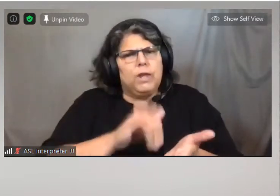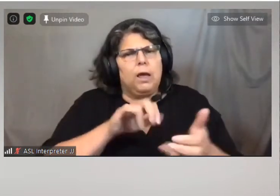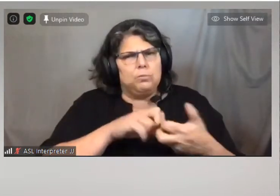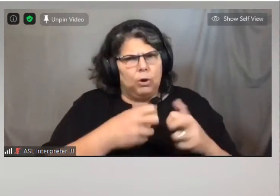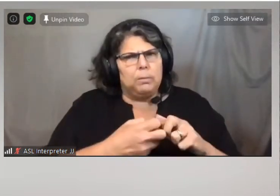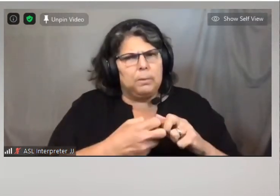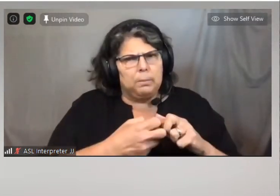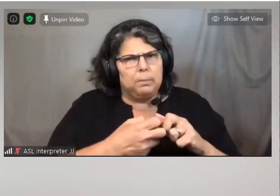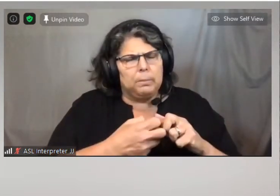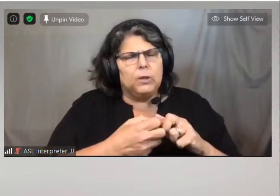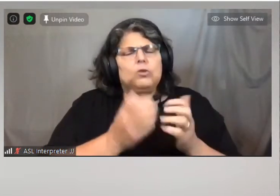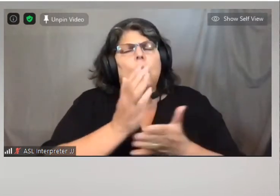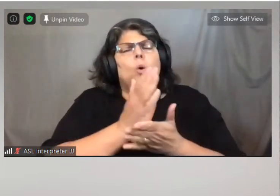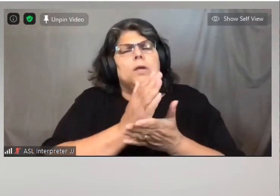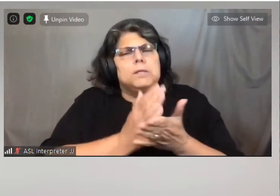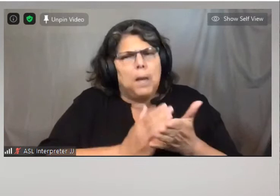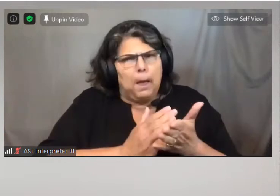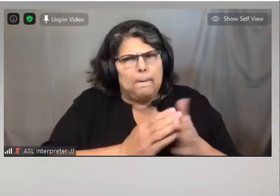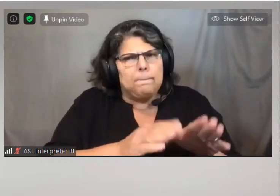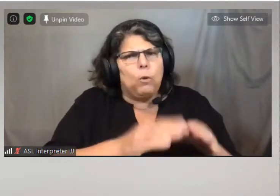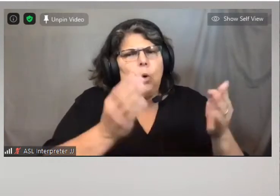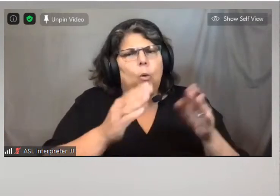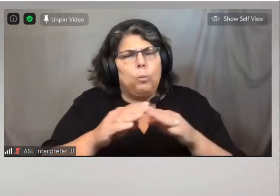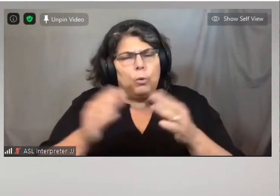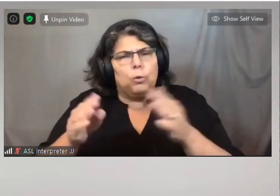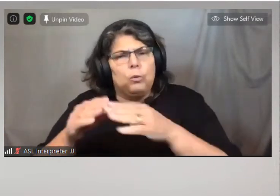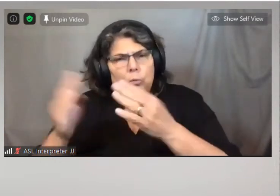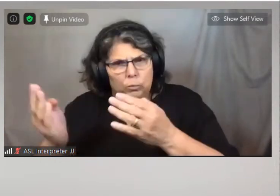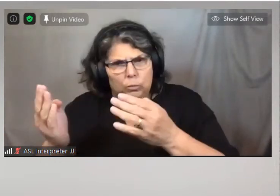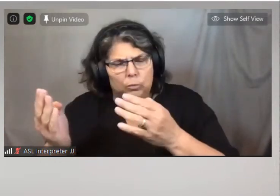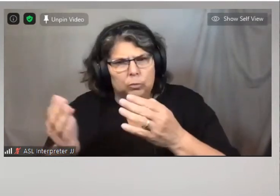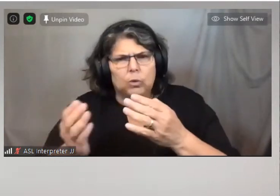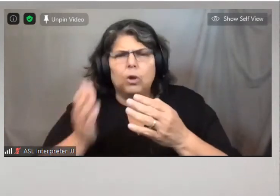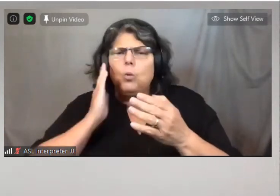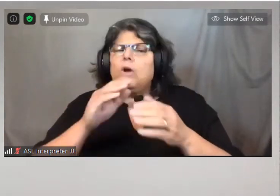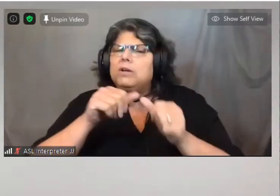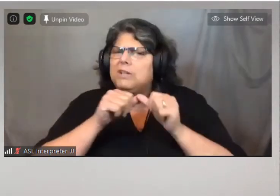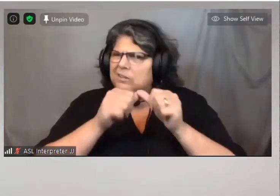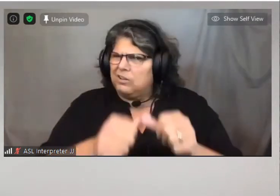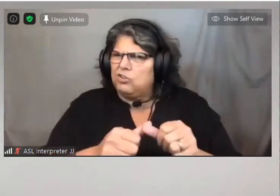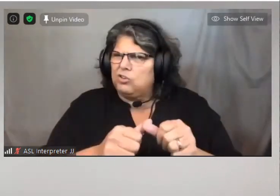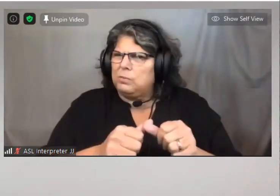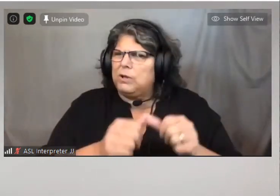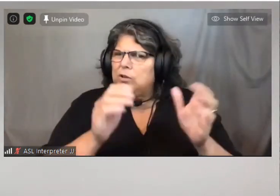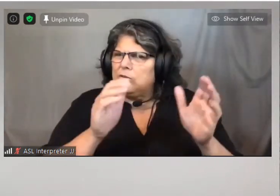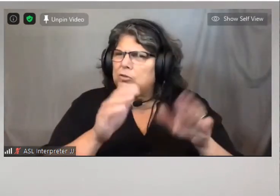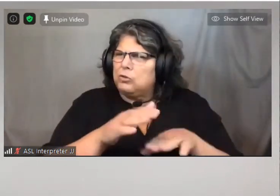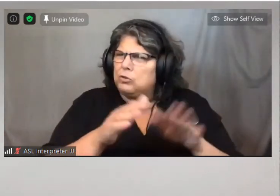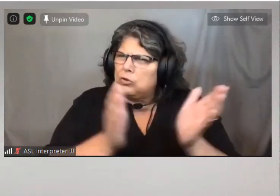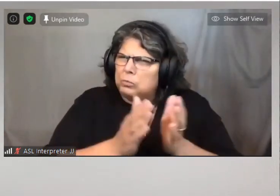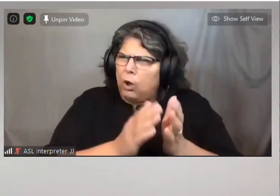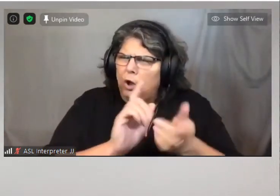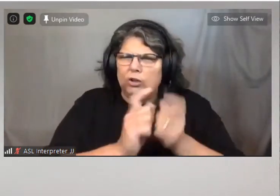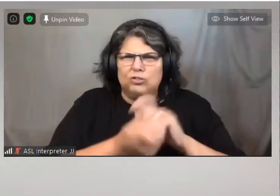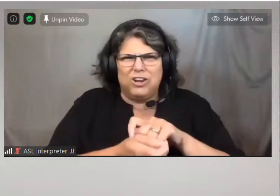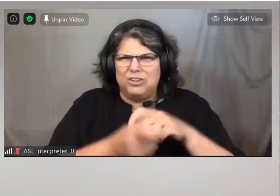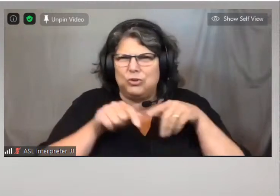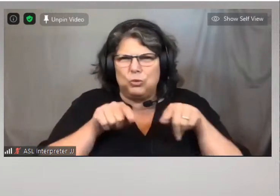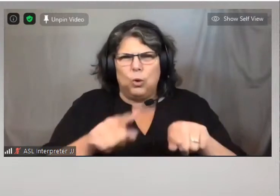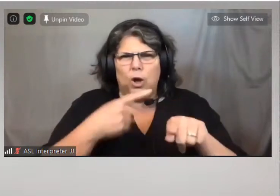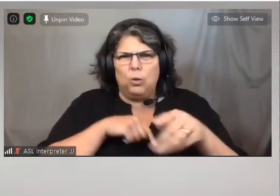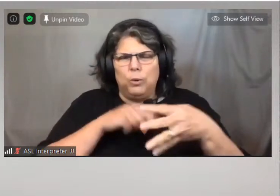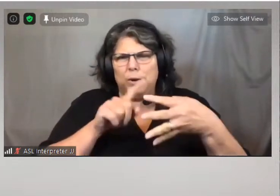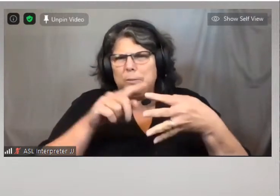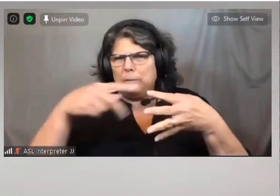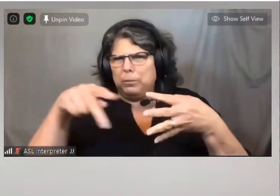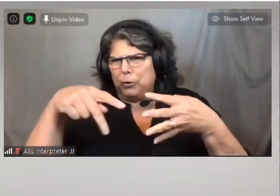up, small, and it continues to be small as we stay in the purple zone, and it's not going to achieve great rates, but